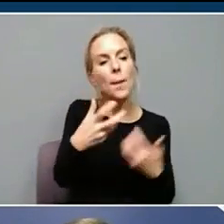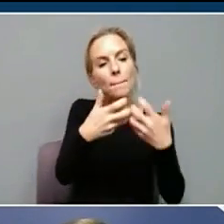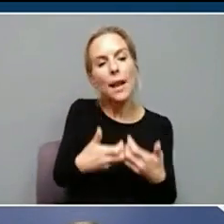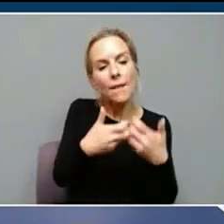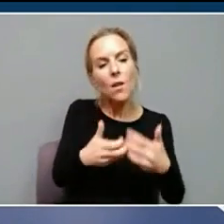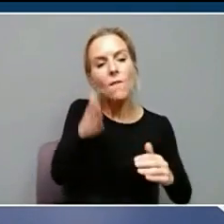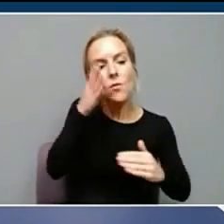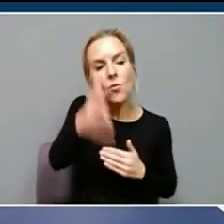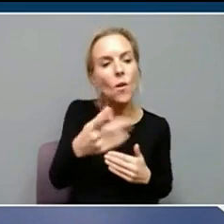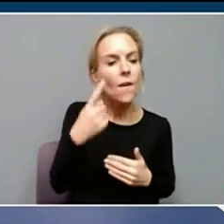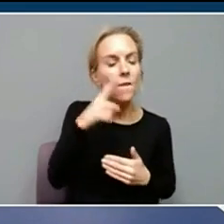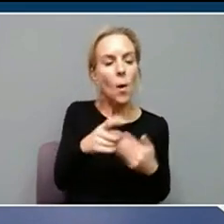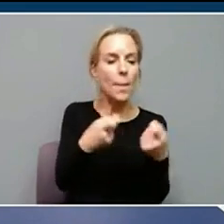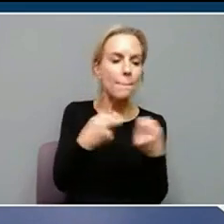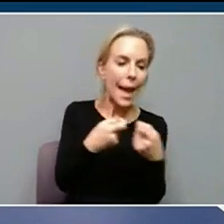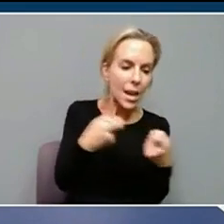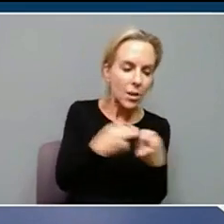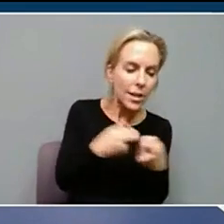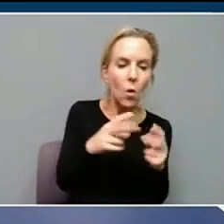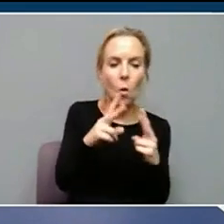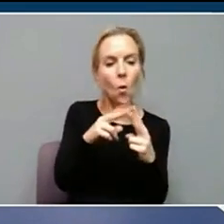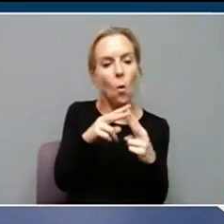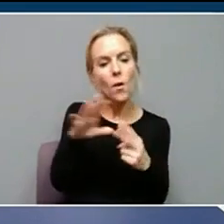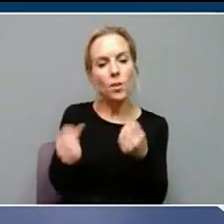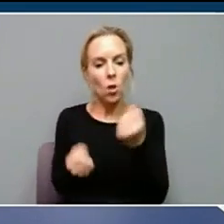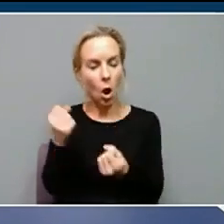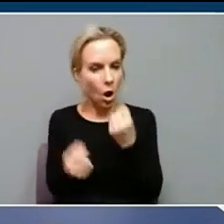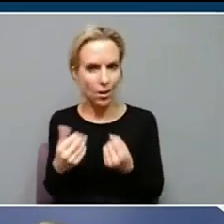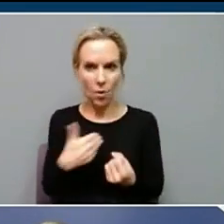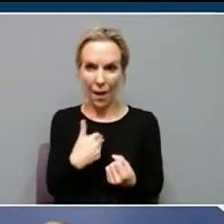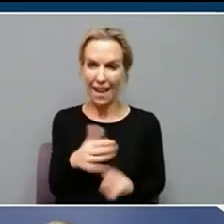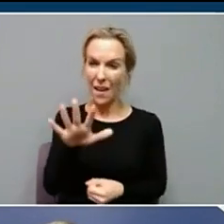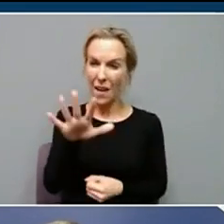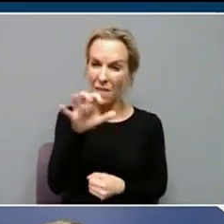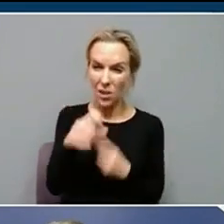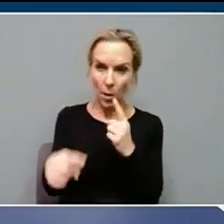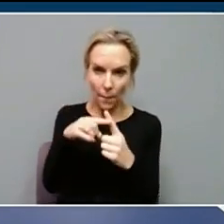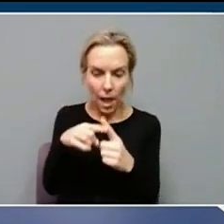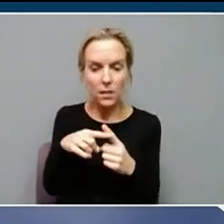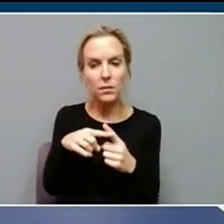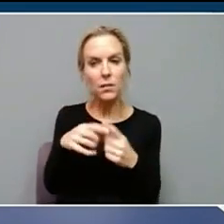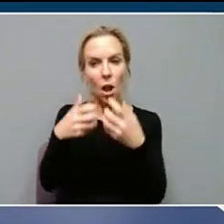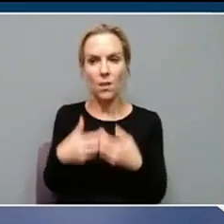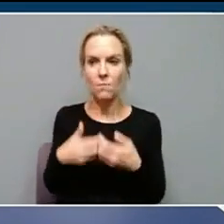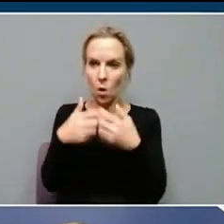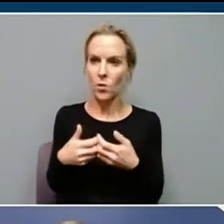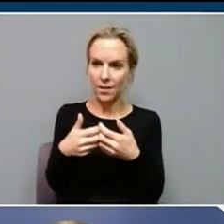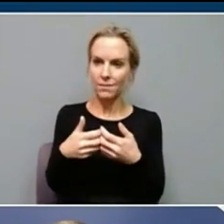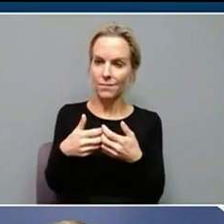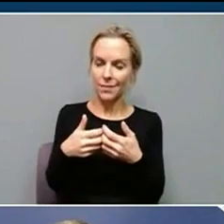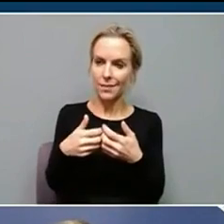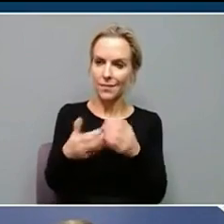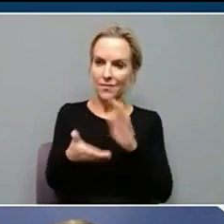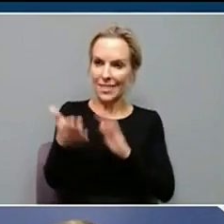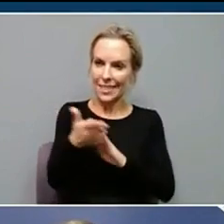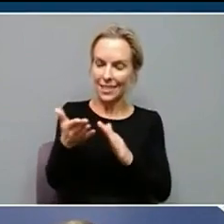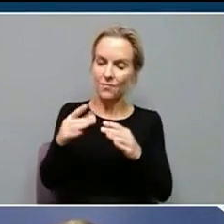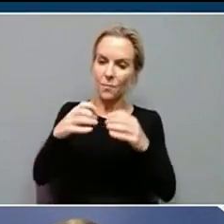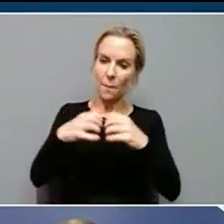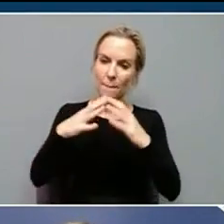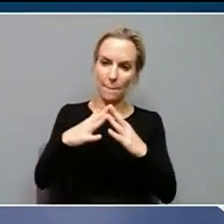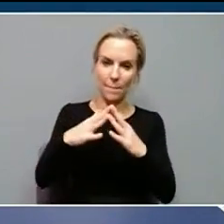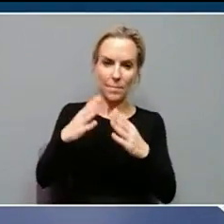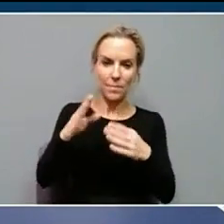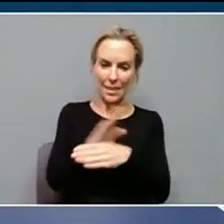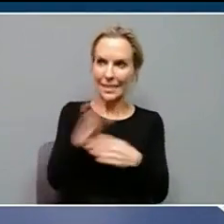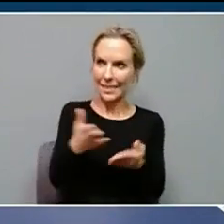either the batteries or the vehicles. We got 500 plus automotive facilities statewide and a skilled workforce that's been doing this